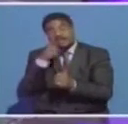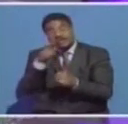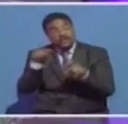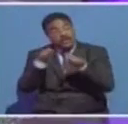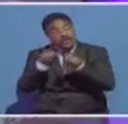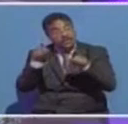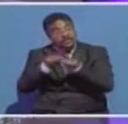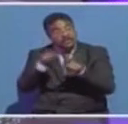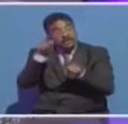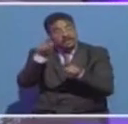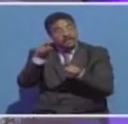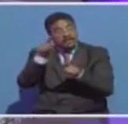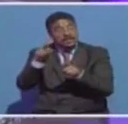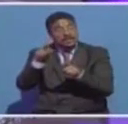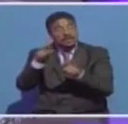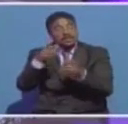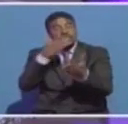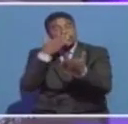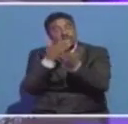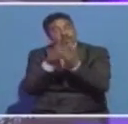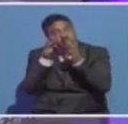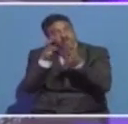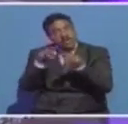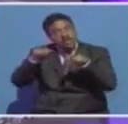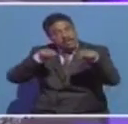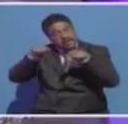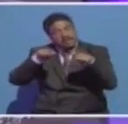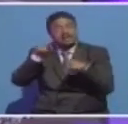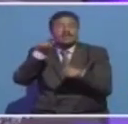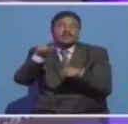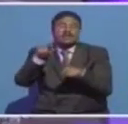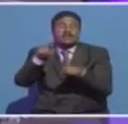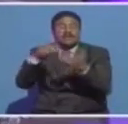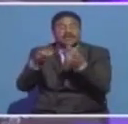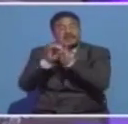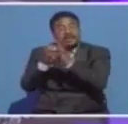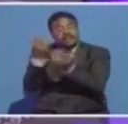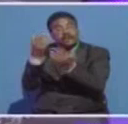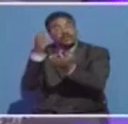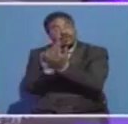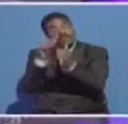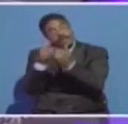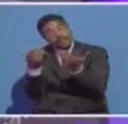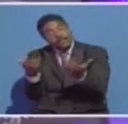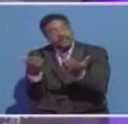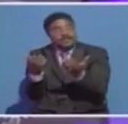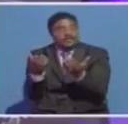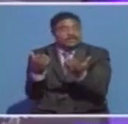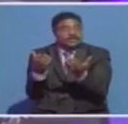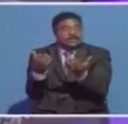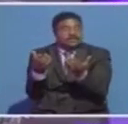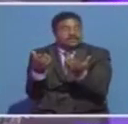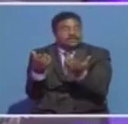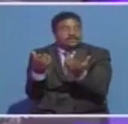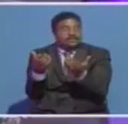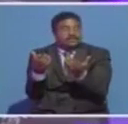have an effective system of fighting fires. So we have to look at putting buildings that